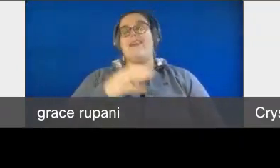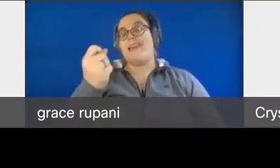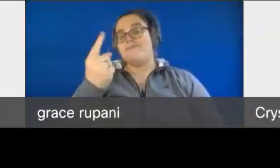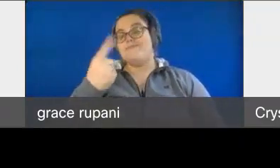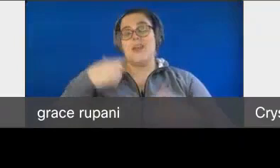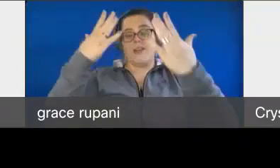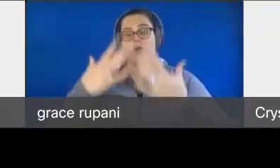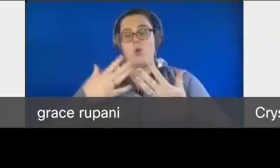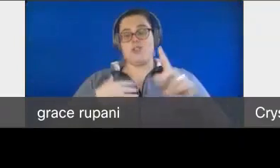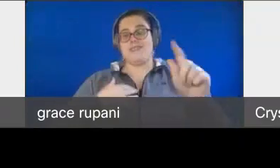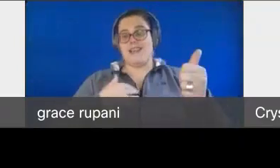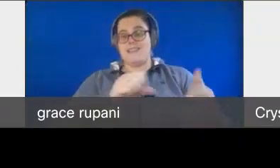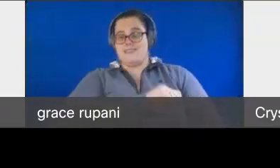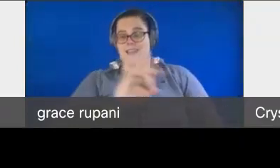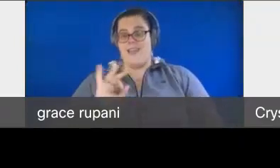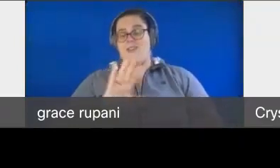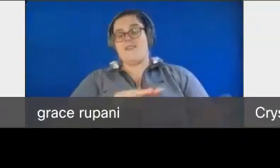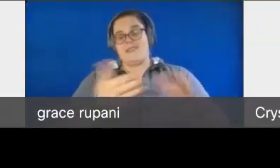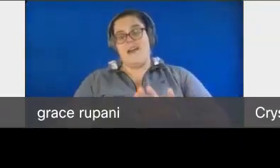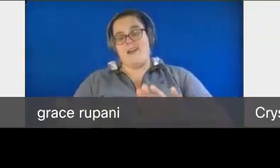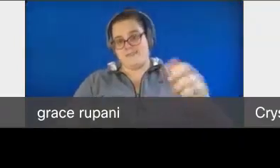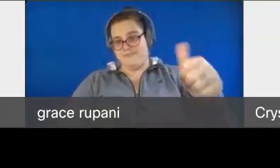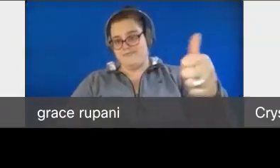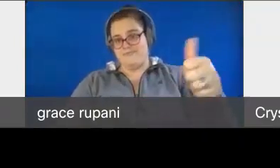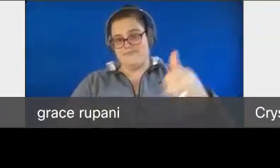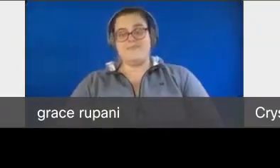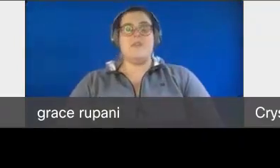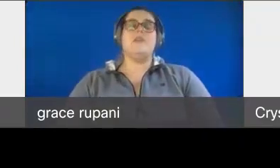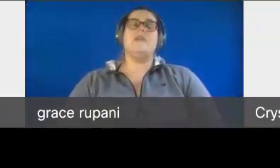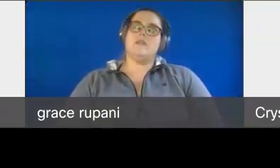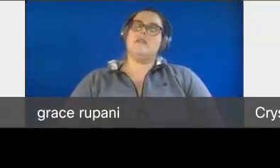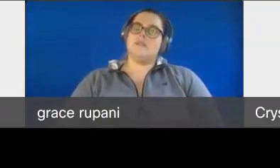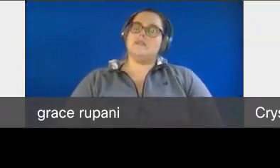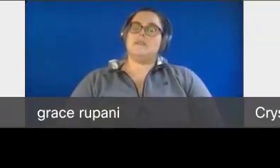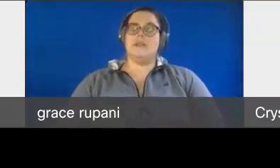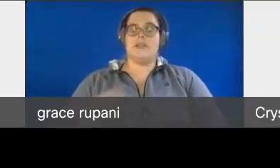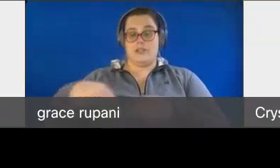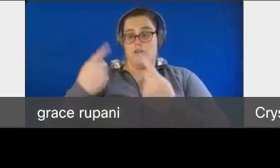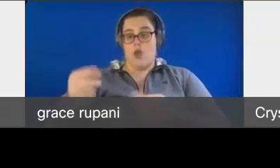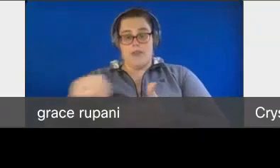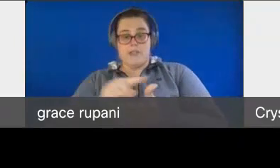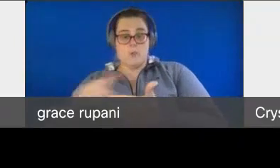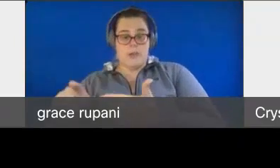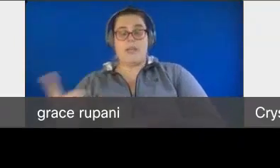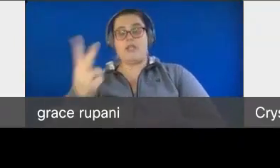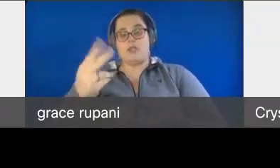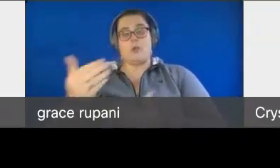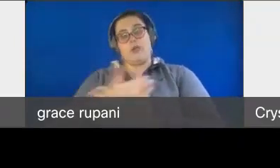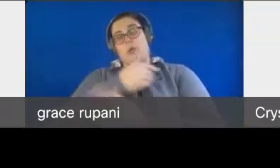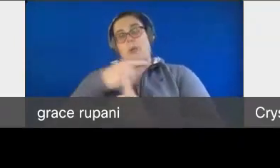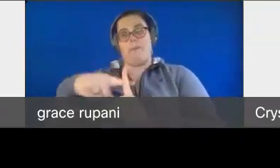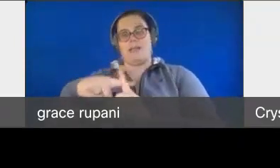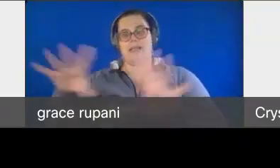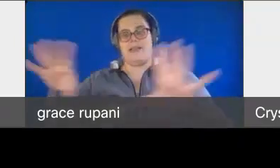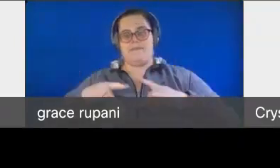from COVID-19. So far this week, there have been 2 new positive cases of COVID-19 amongst the people that amongst the staff that support